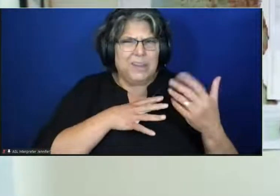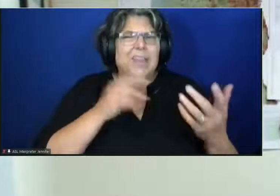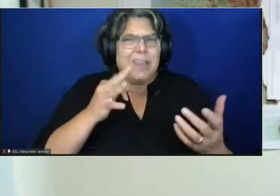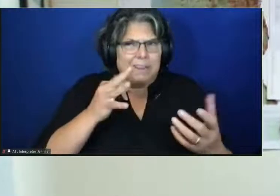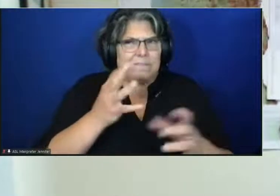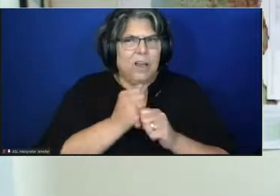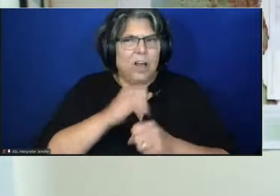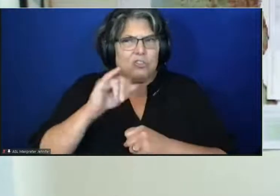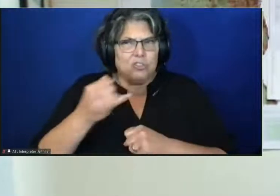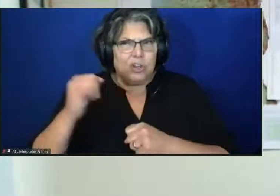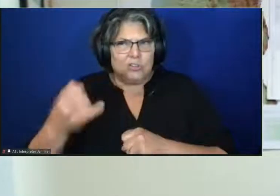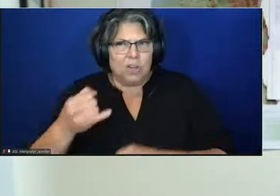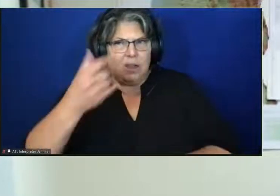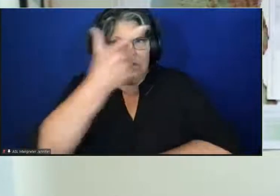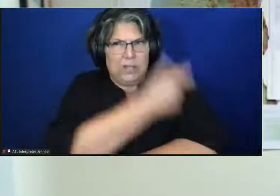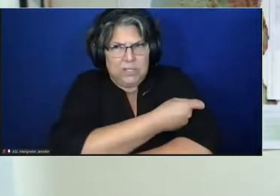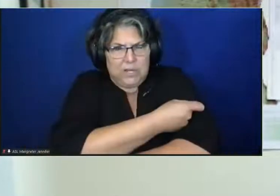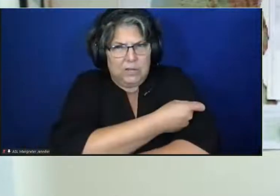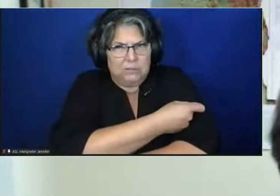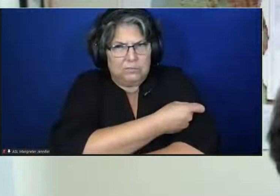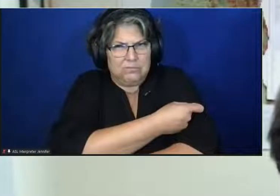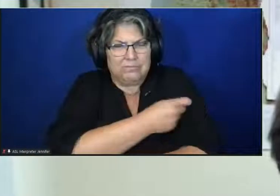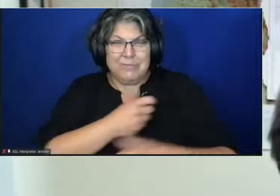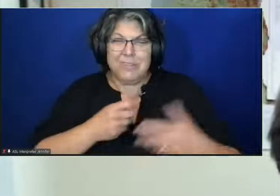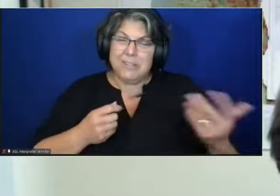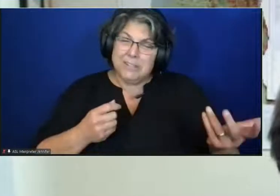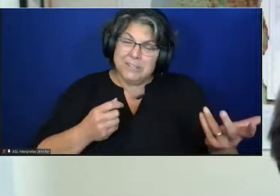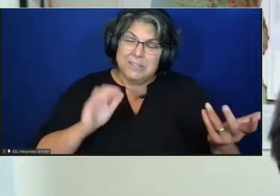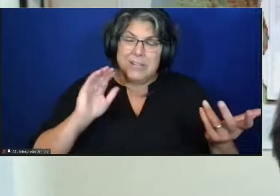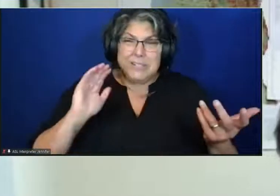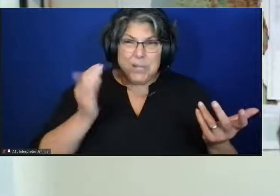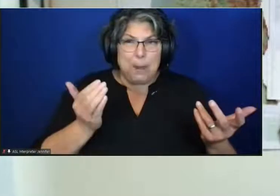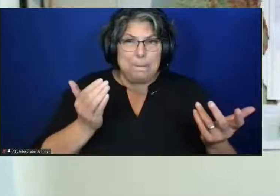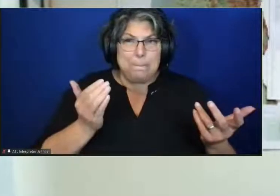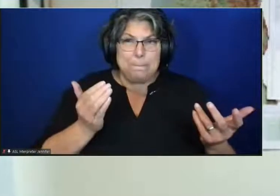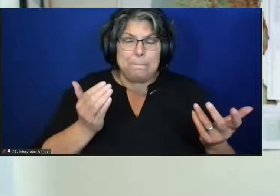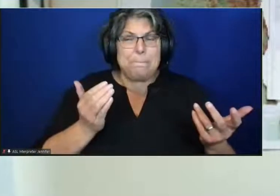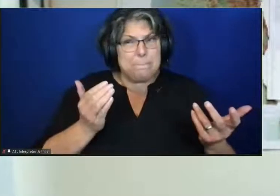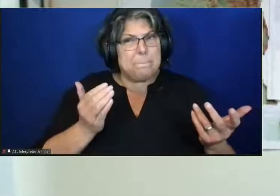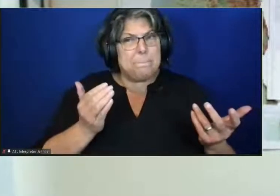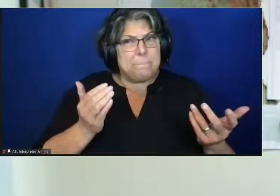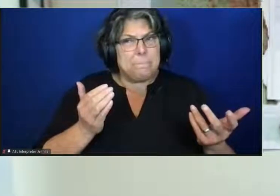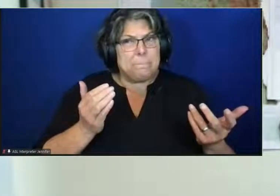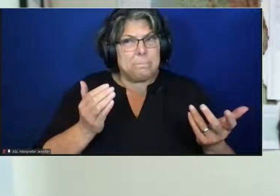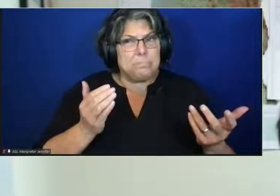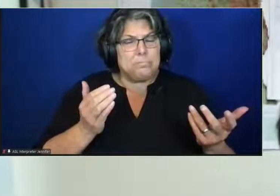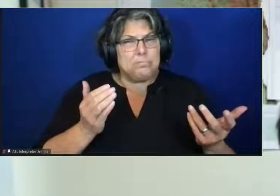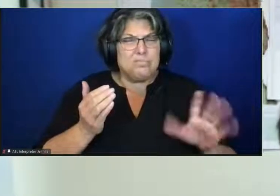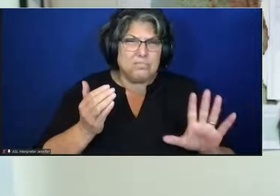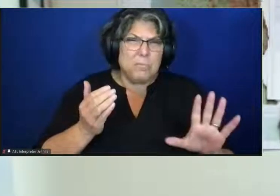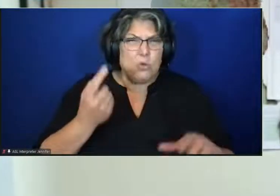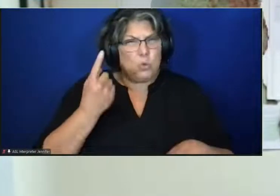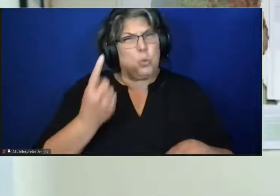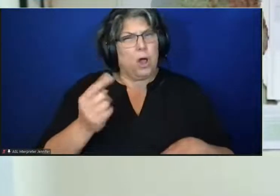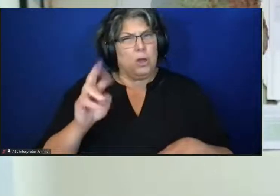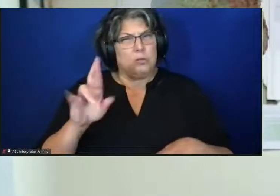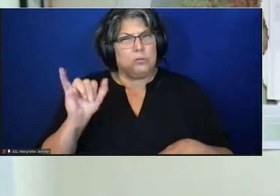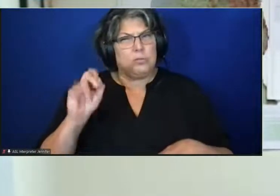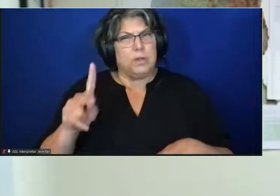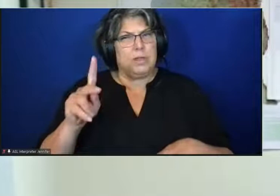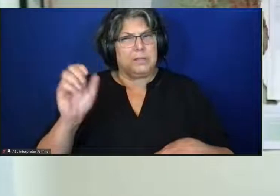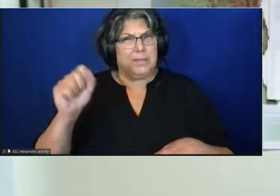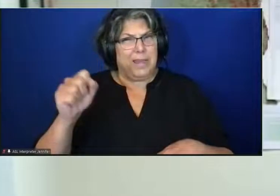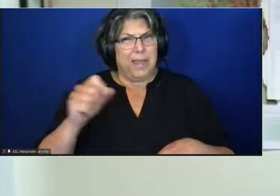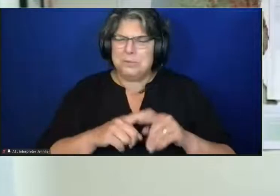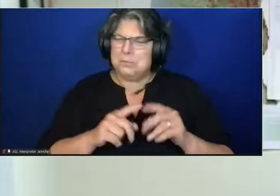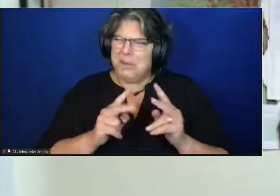Johnson. And although that seems to be a consistent risk, the risk is